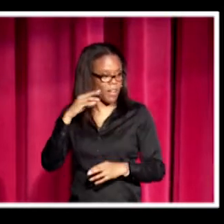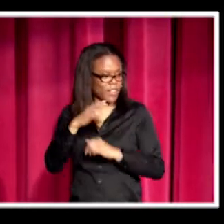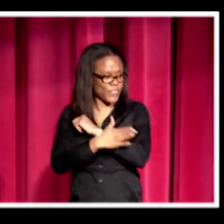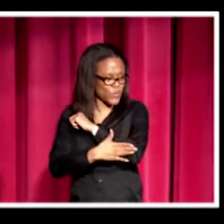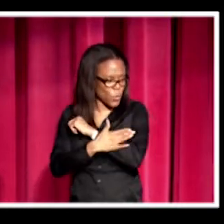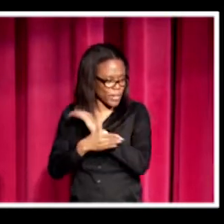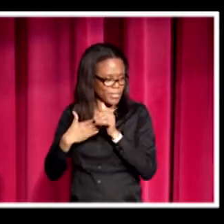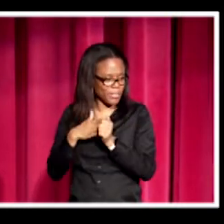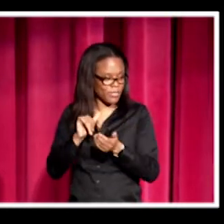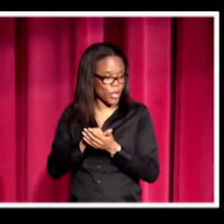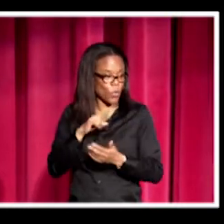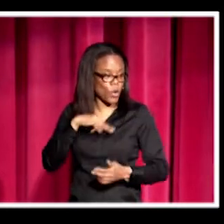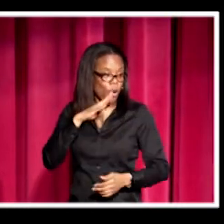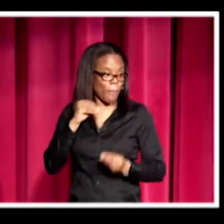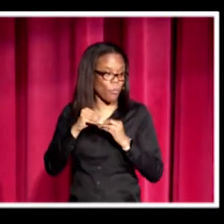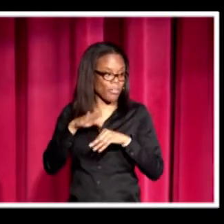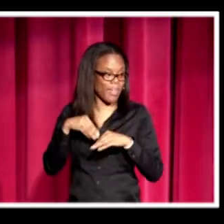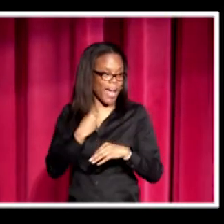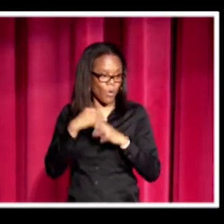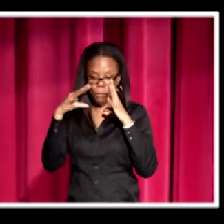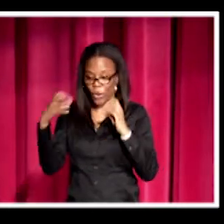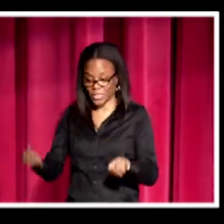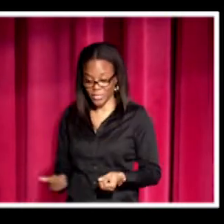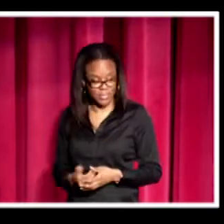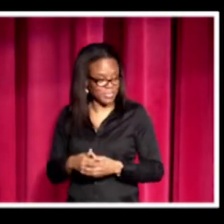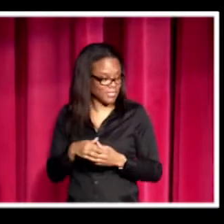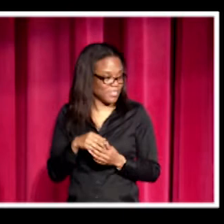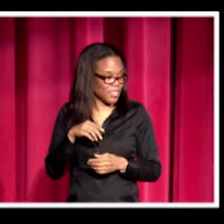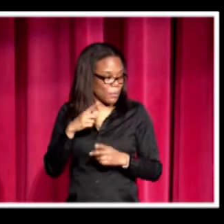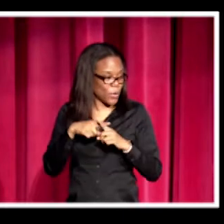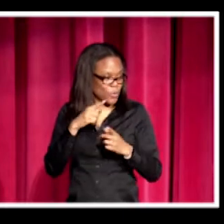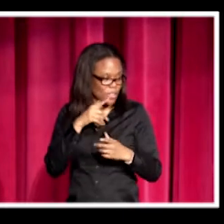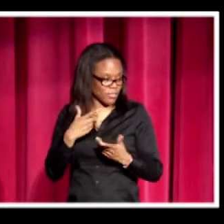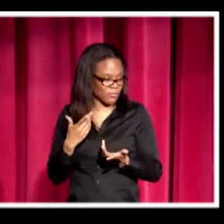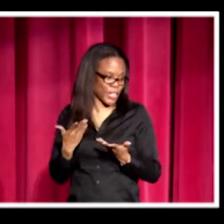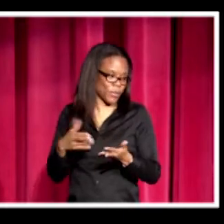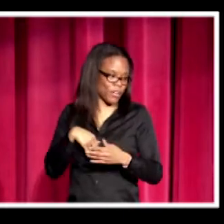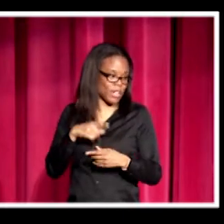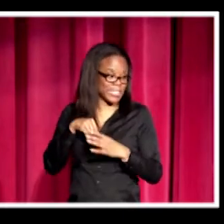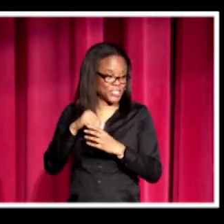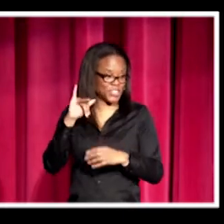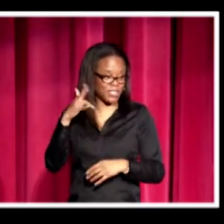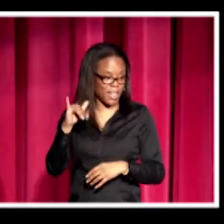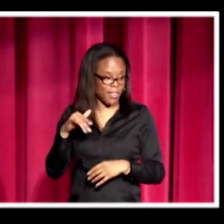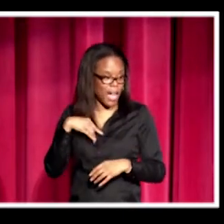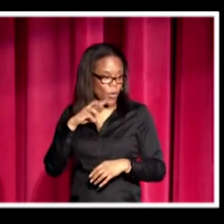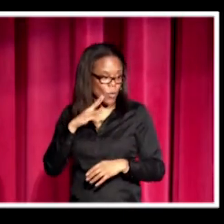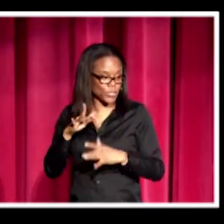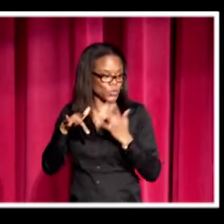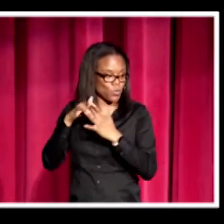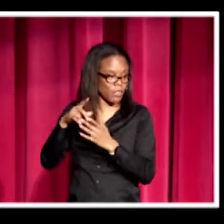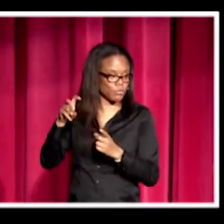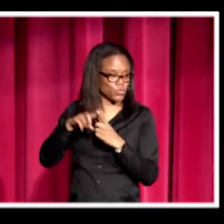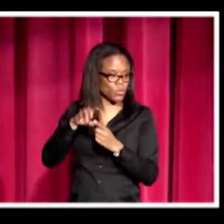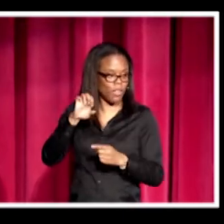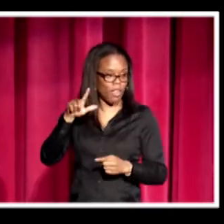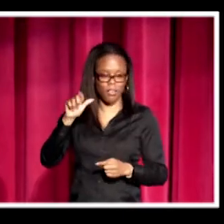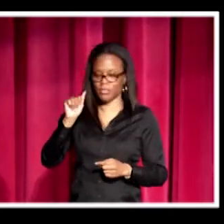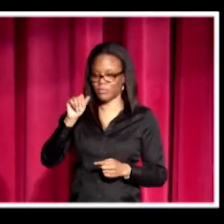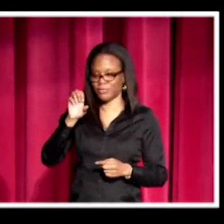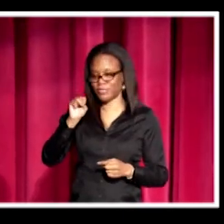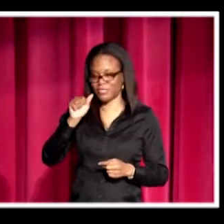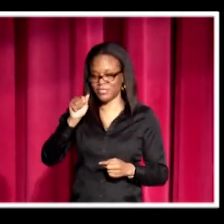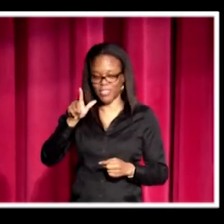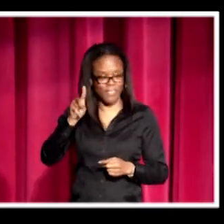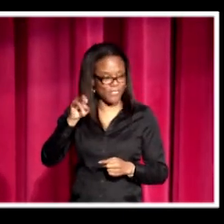are more than our president. But here we are. So in July, I will travel to El Salvador to begin a